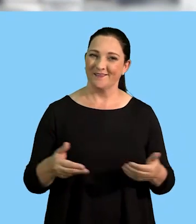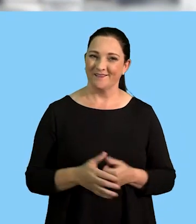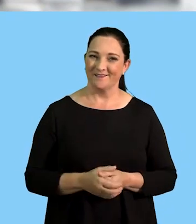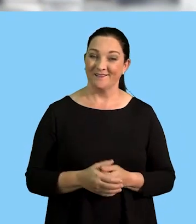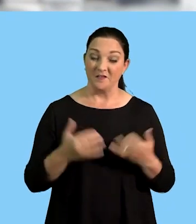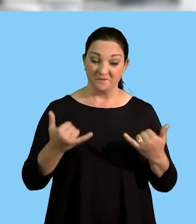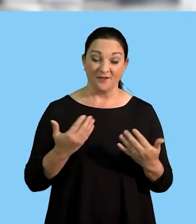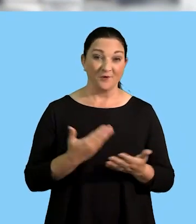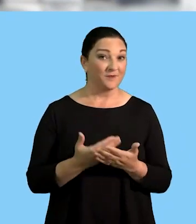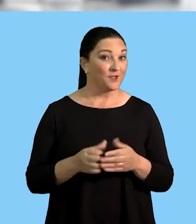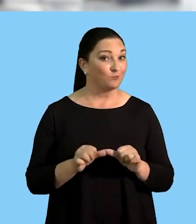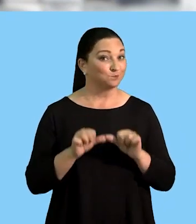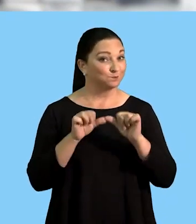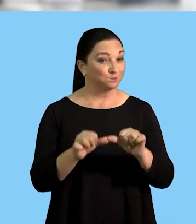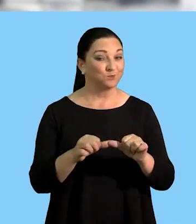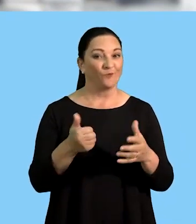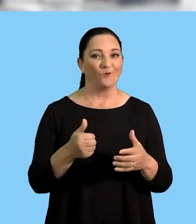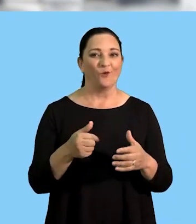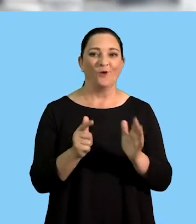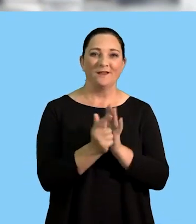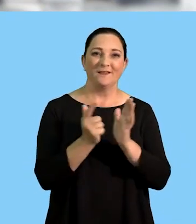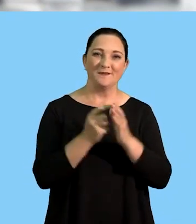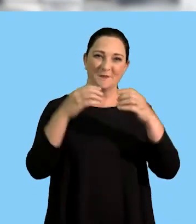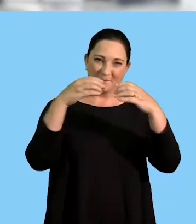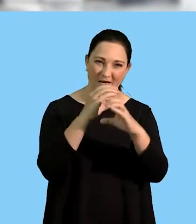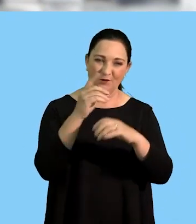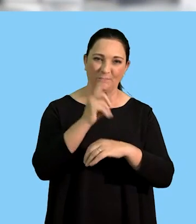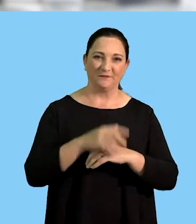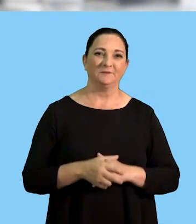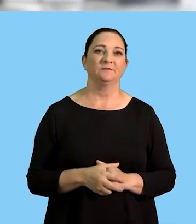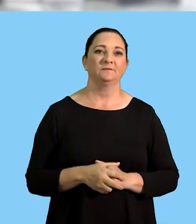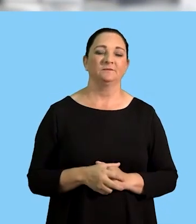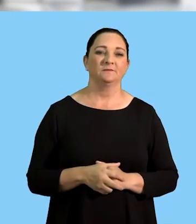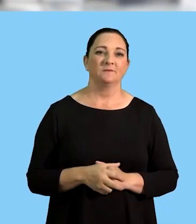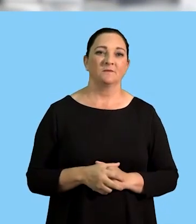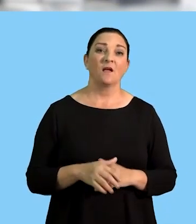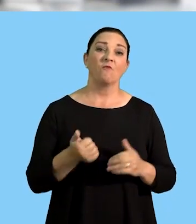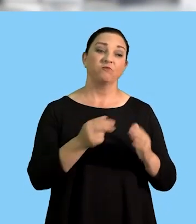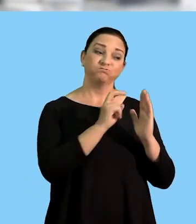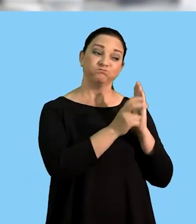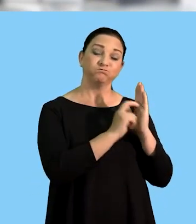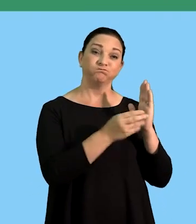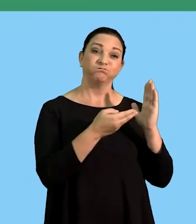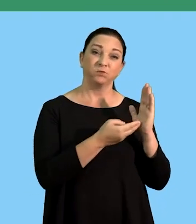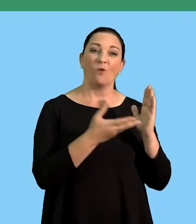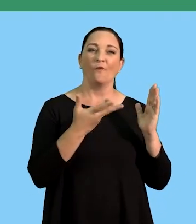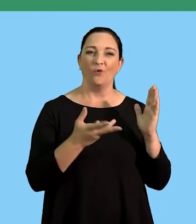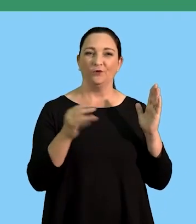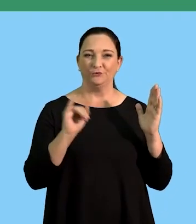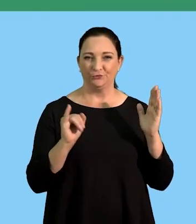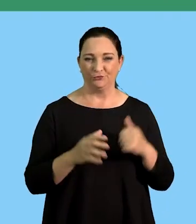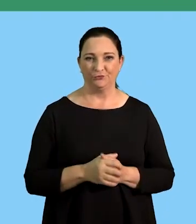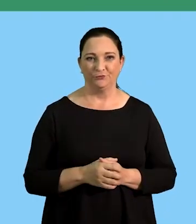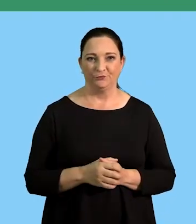Welcome back. Now let us proceed with the main part of our lesson. We'll start by looking into the principles of